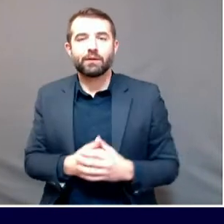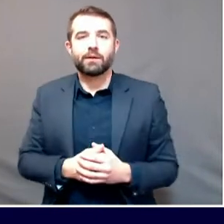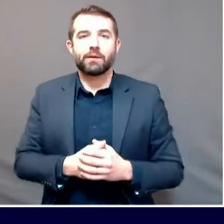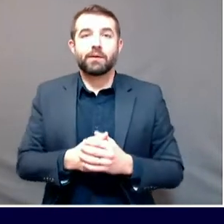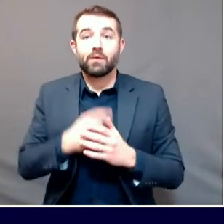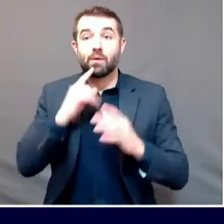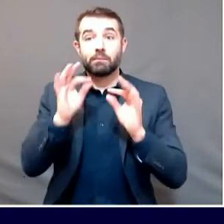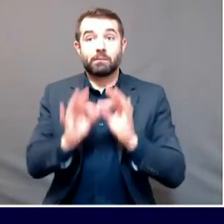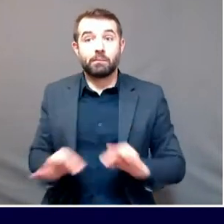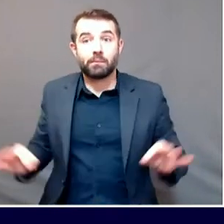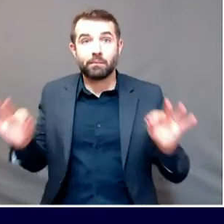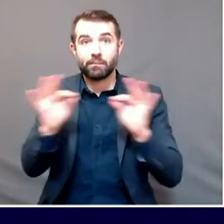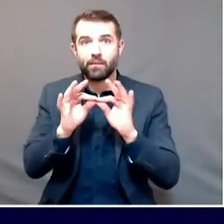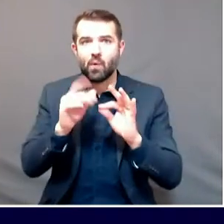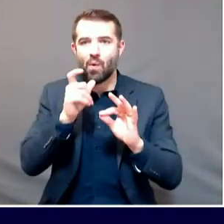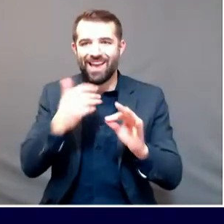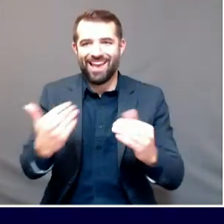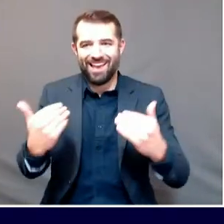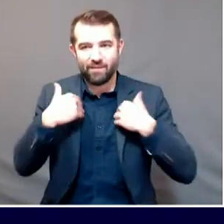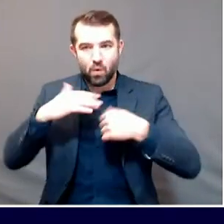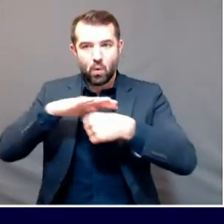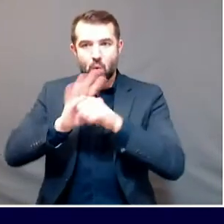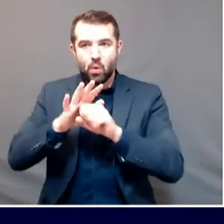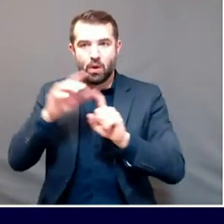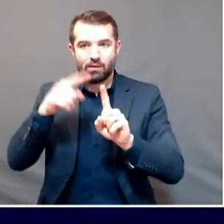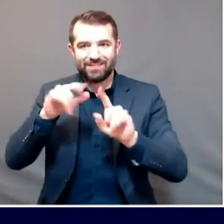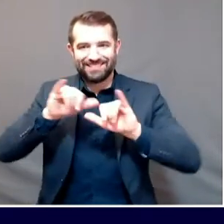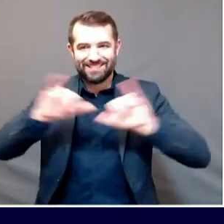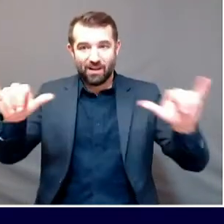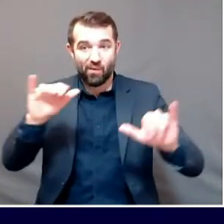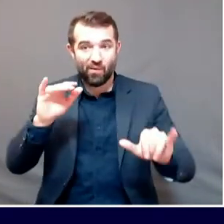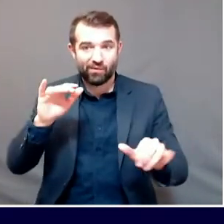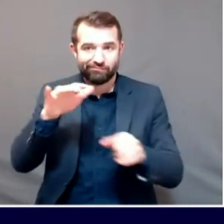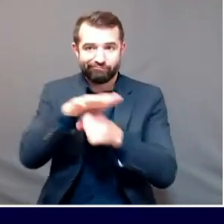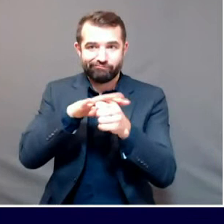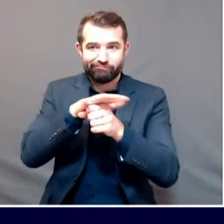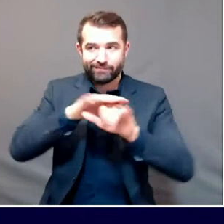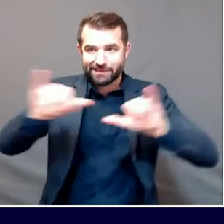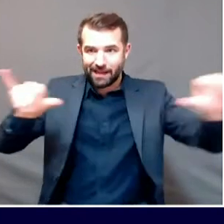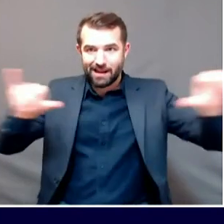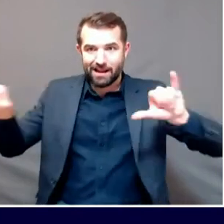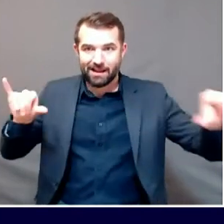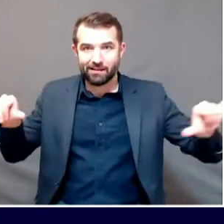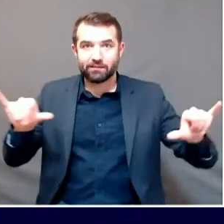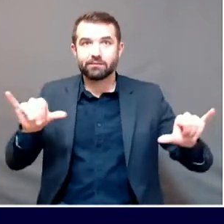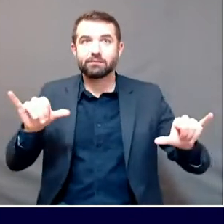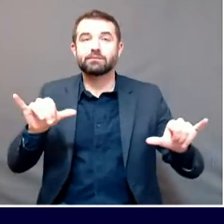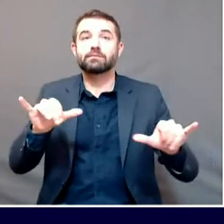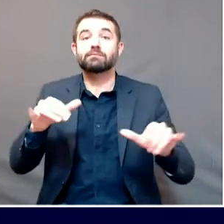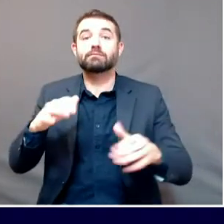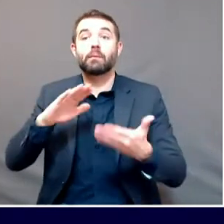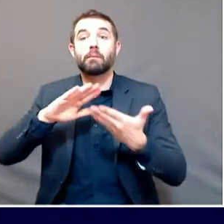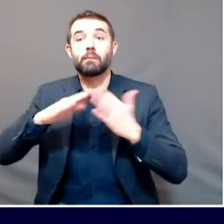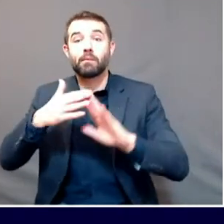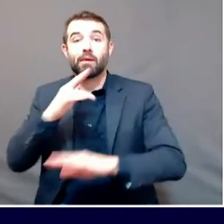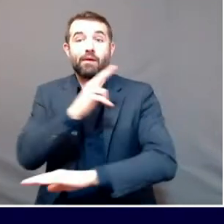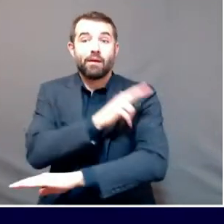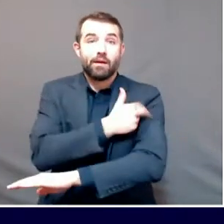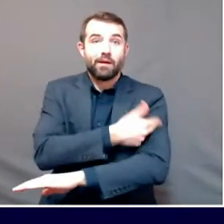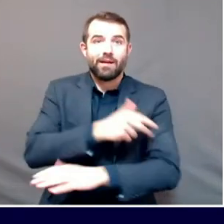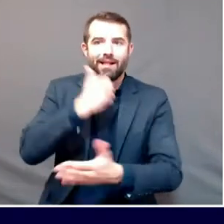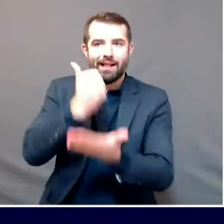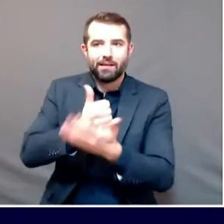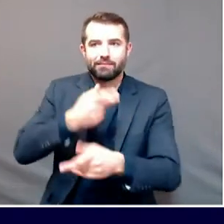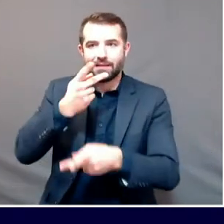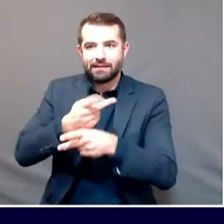to transfer them to Bangor or Portland, community level hospitals have been great at keeping folks close to home. But as those